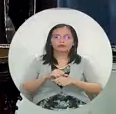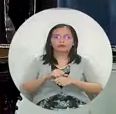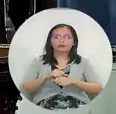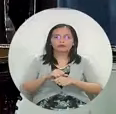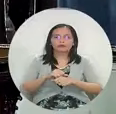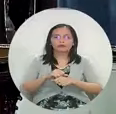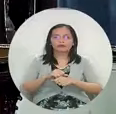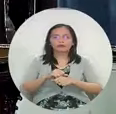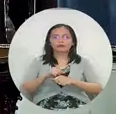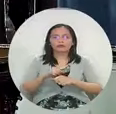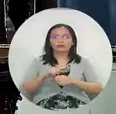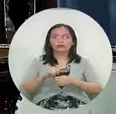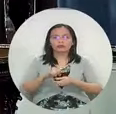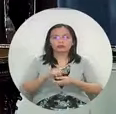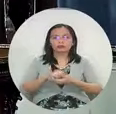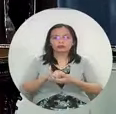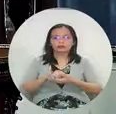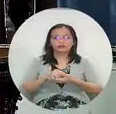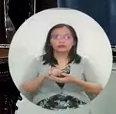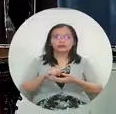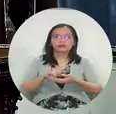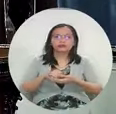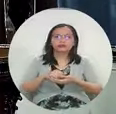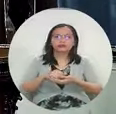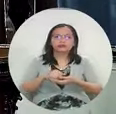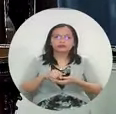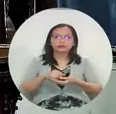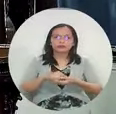Nakabot nga, nakabot mataana, no? Huwag mo maghuna-huna.